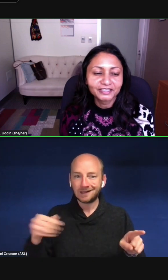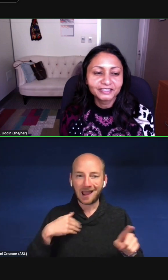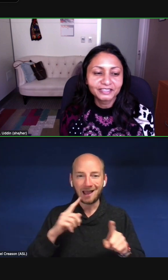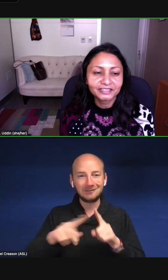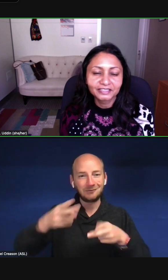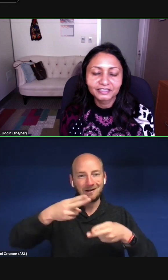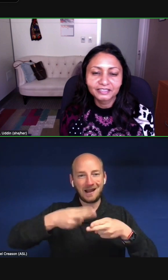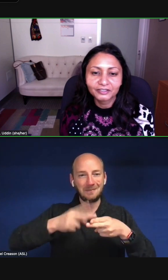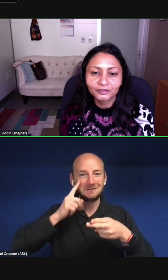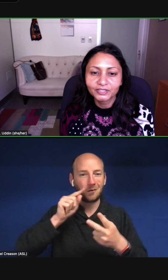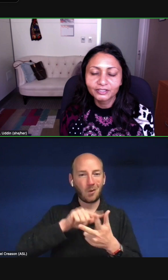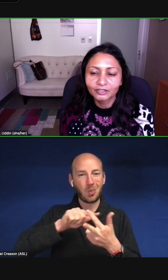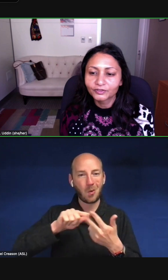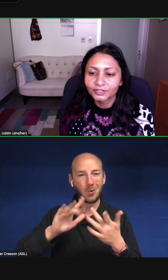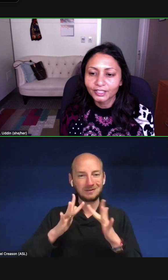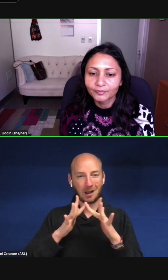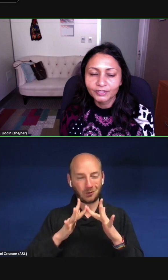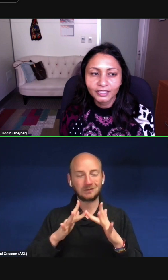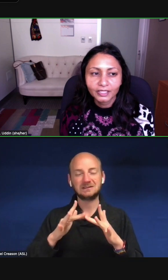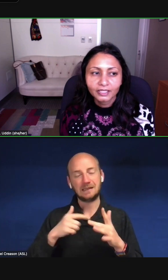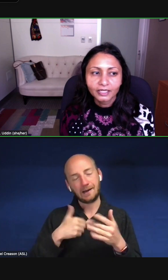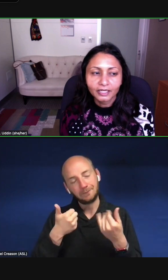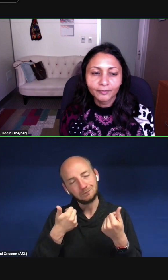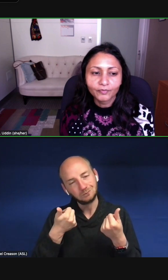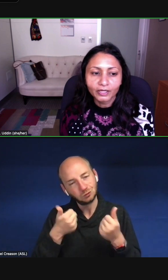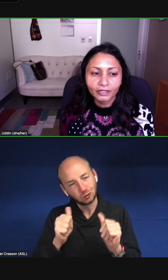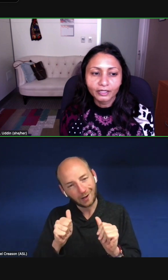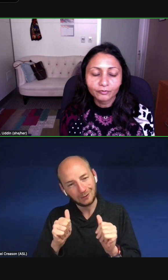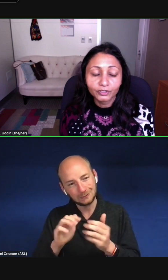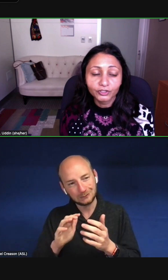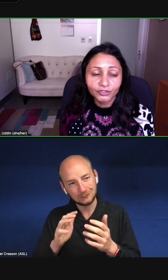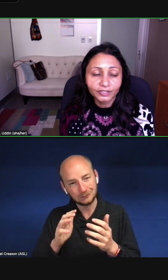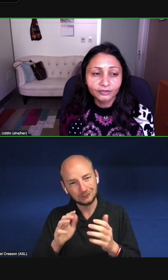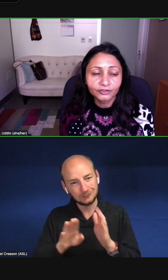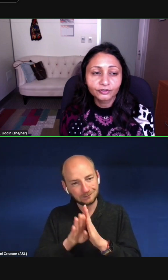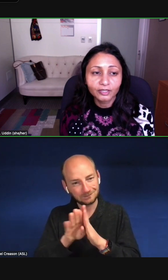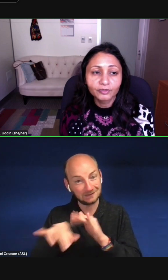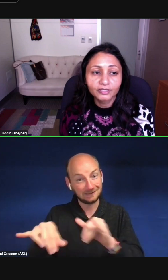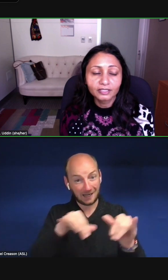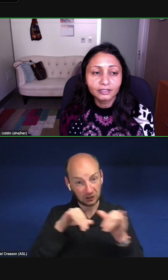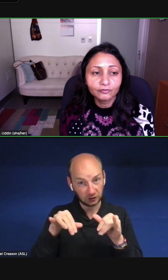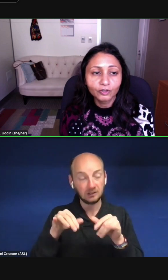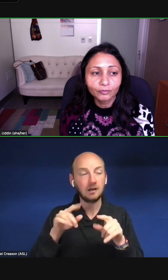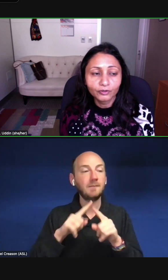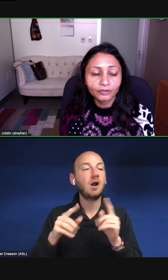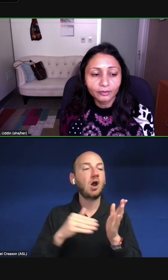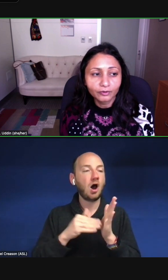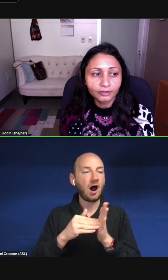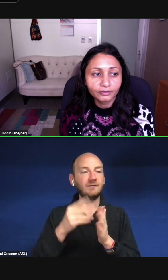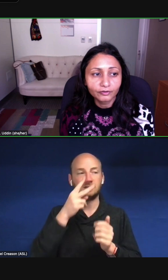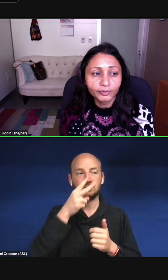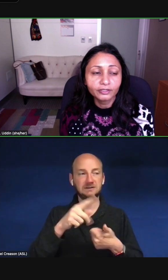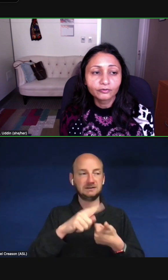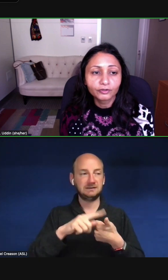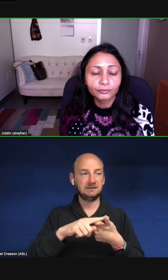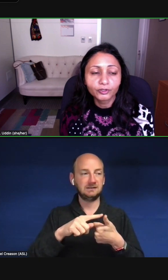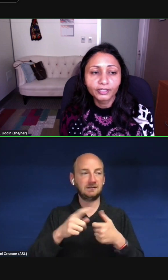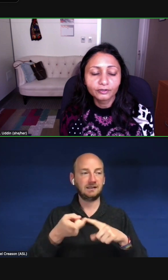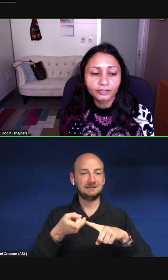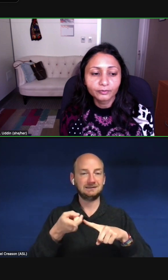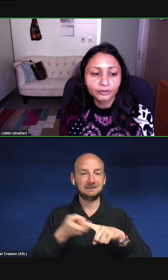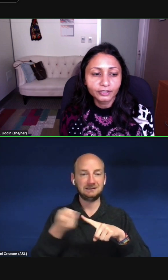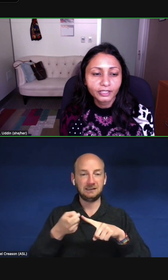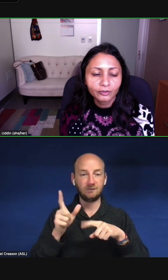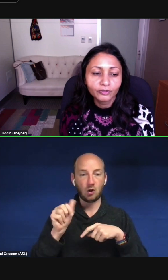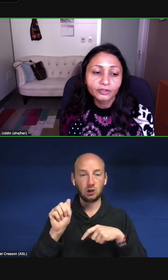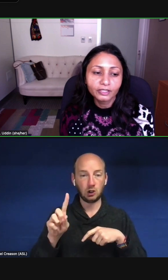but the idea is that you see oftentimes regions that are described as the default mode network or medial